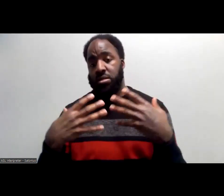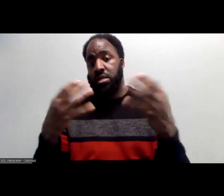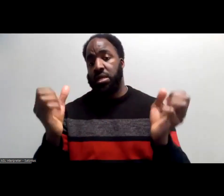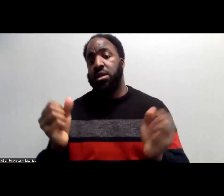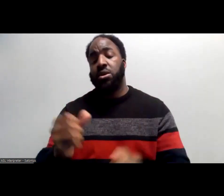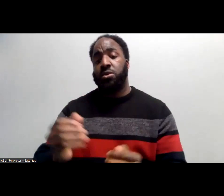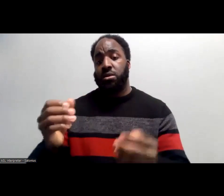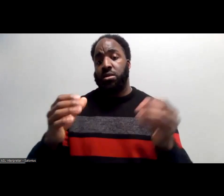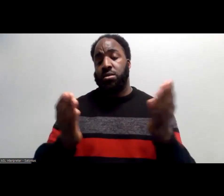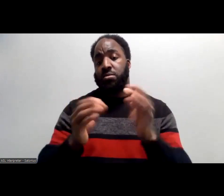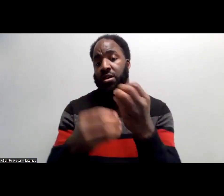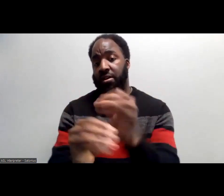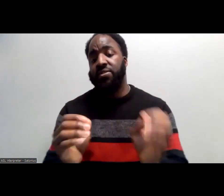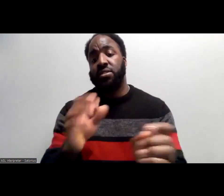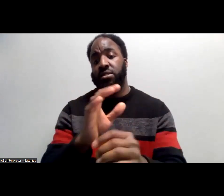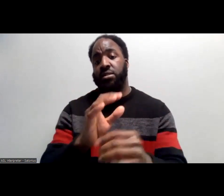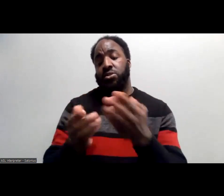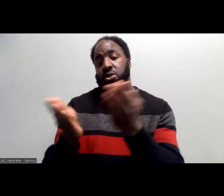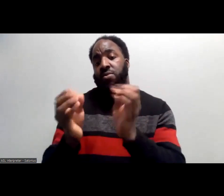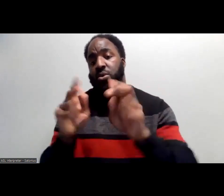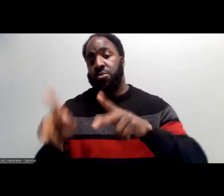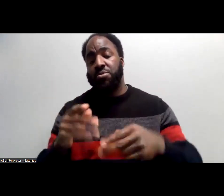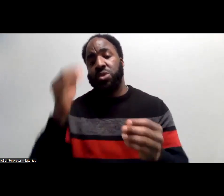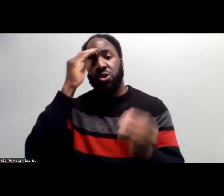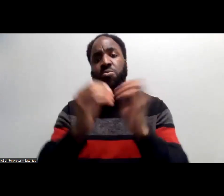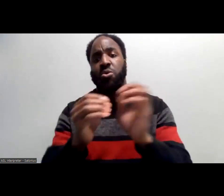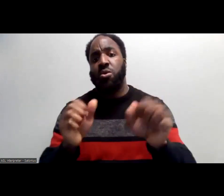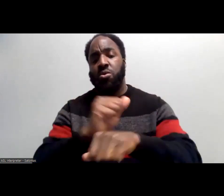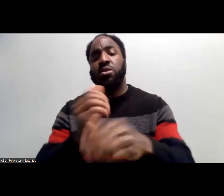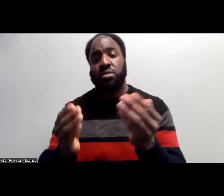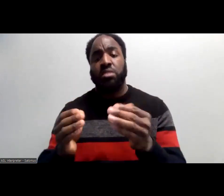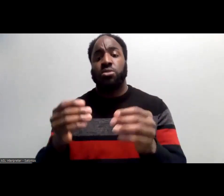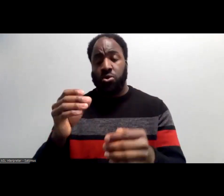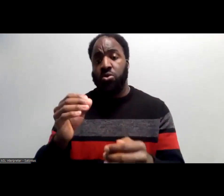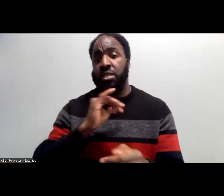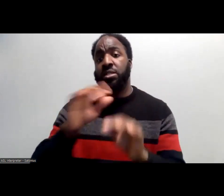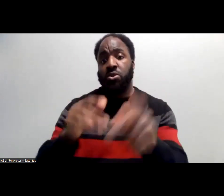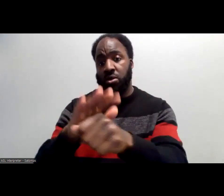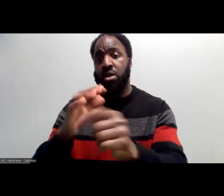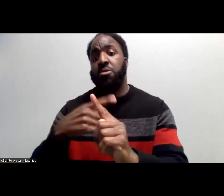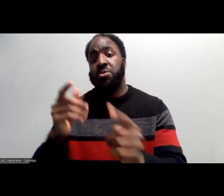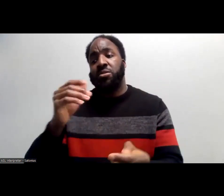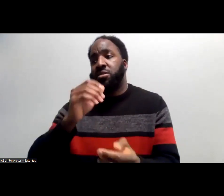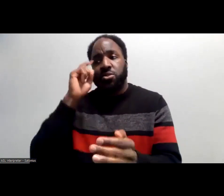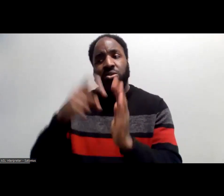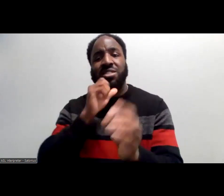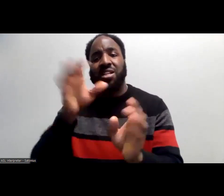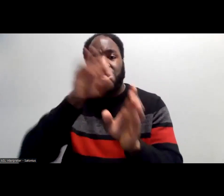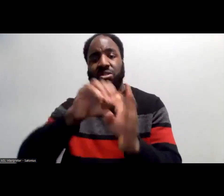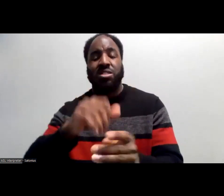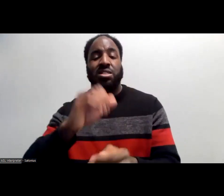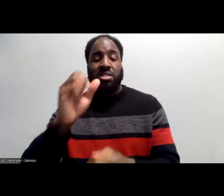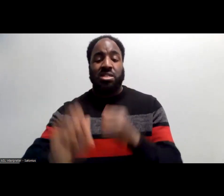beneficiaries. We know this work is being done, but it wasn't included in the initiatives for 23-24. So just wanted